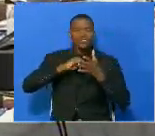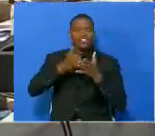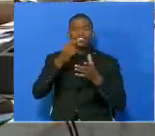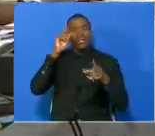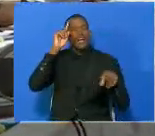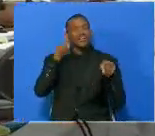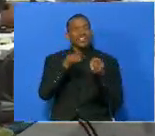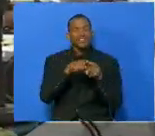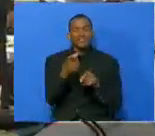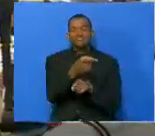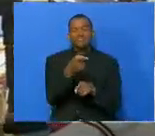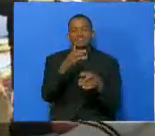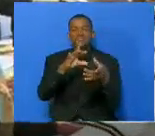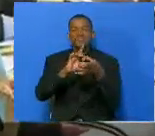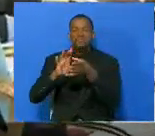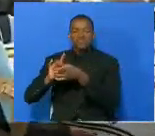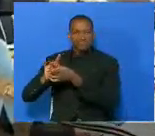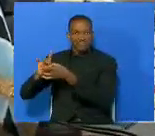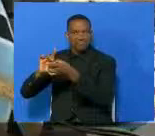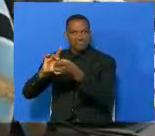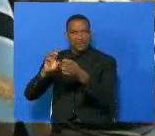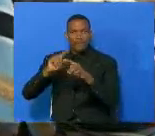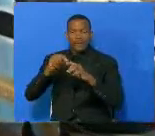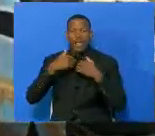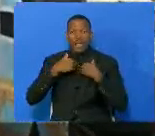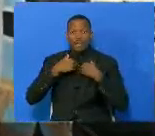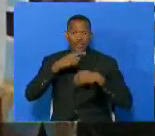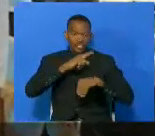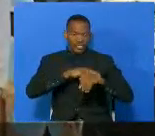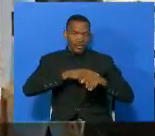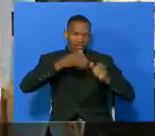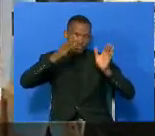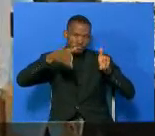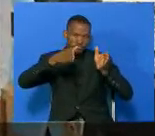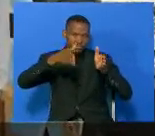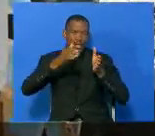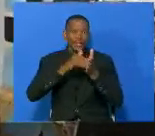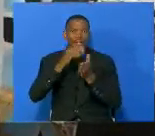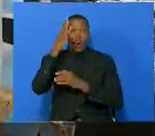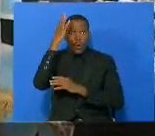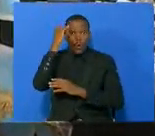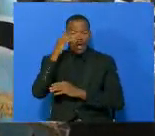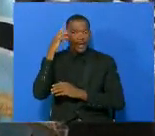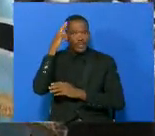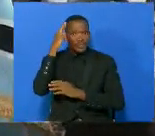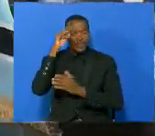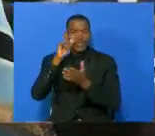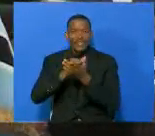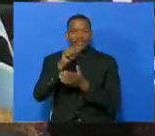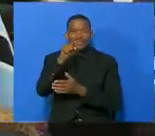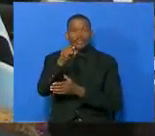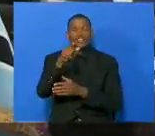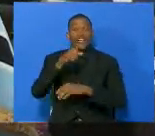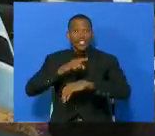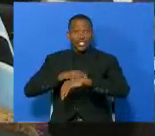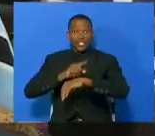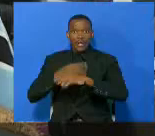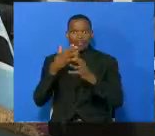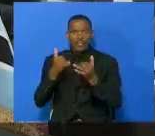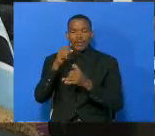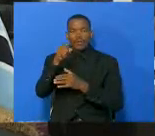areas in which to collaborate, we put a timeline. And the reason for this applause, because this timeline has been